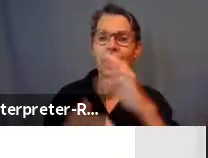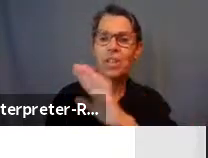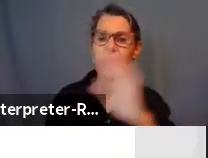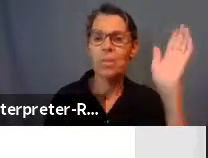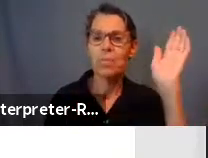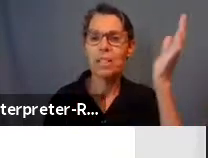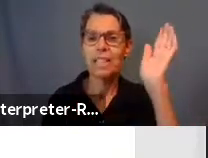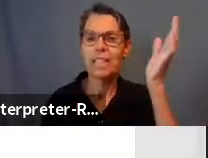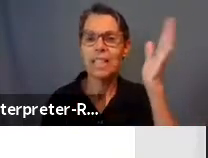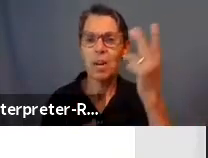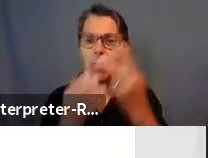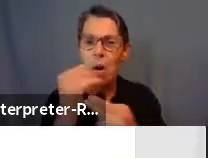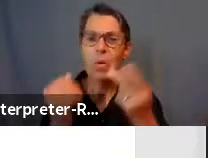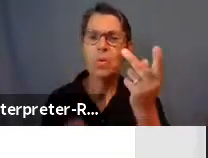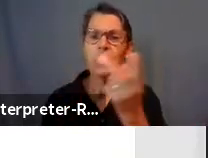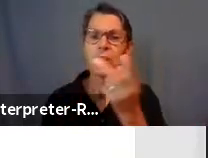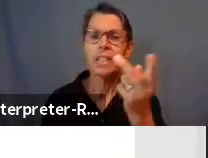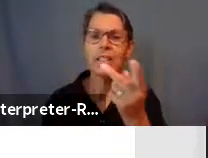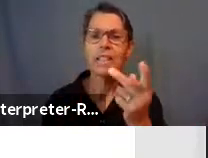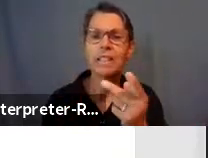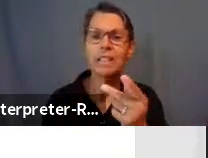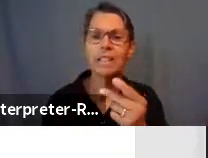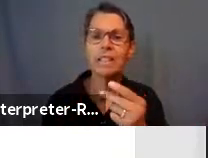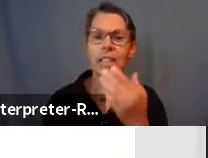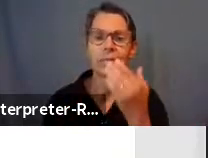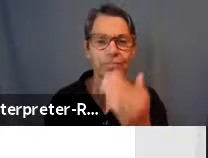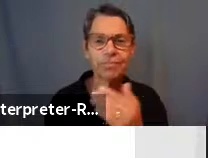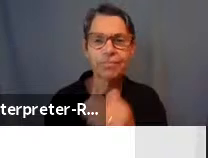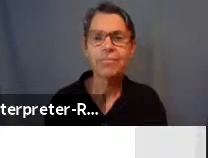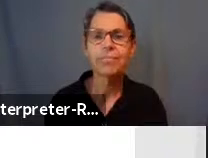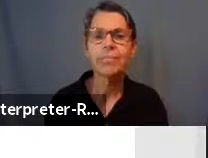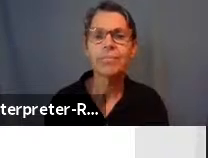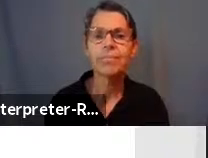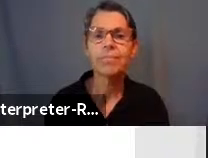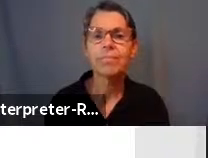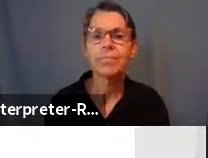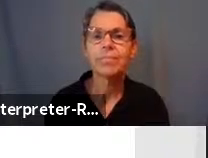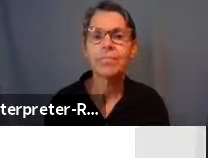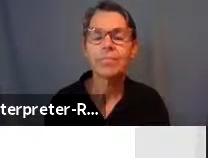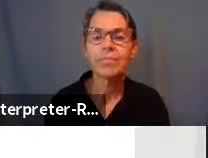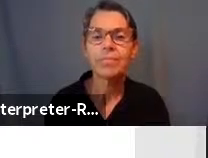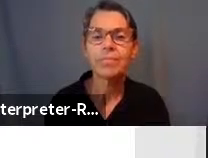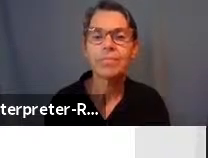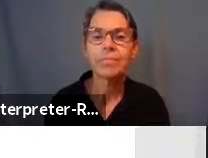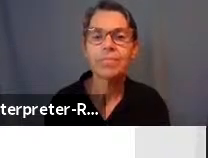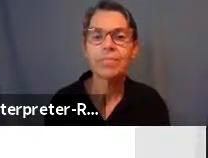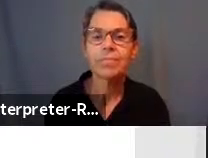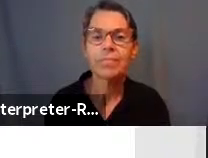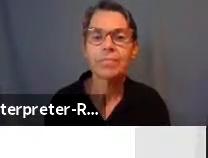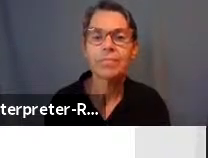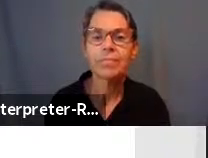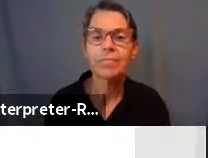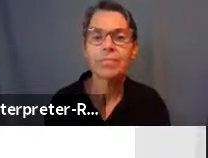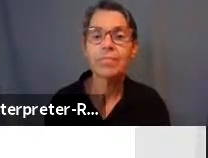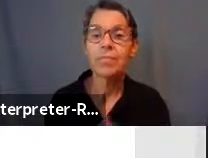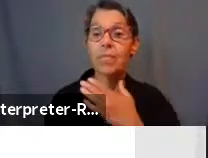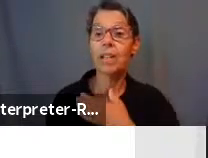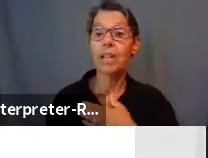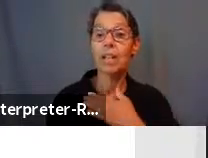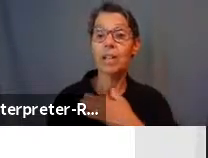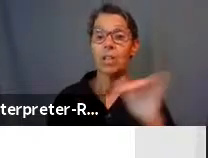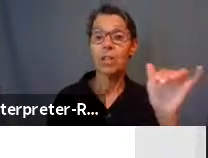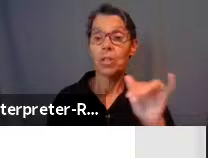presentation, both of your presentations. They were so good. I appreciate too that you brought up